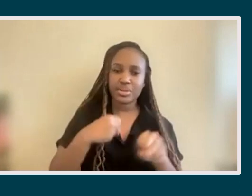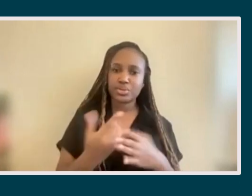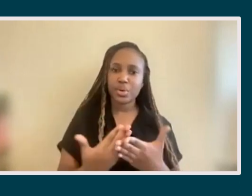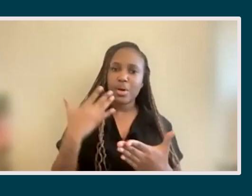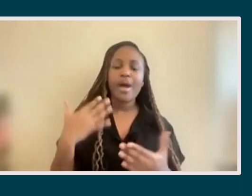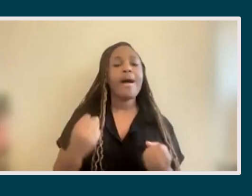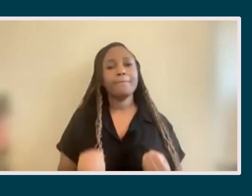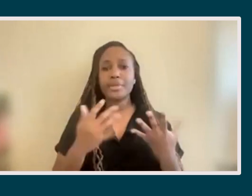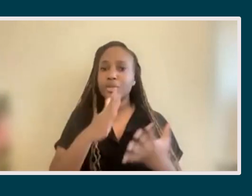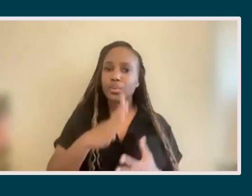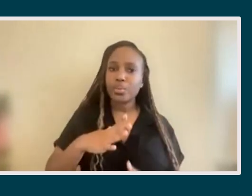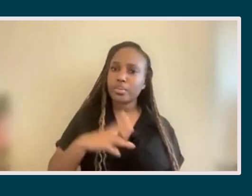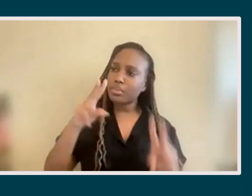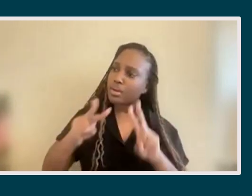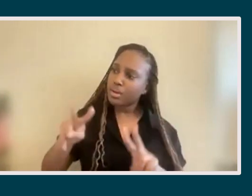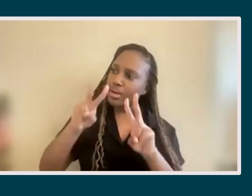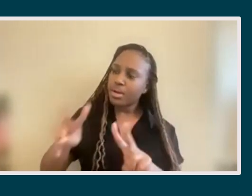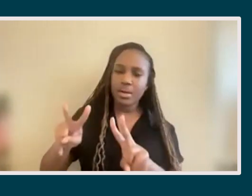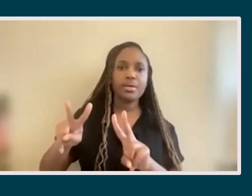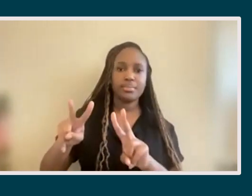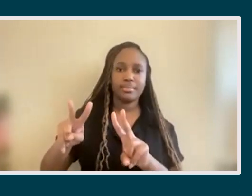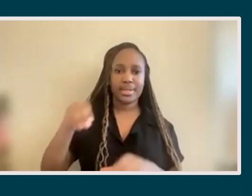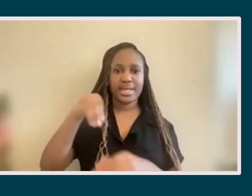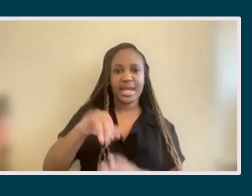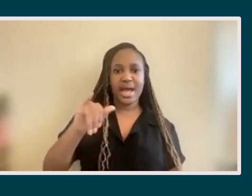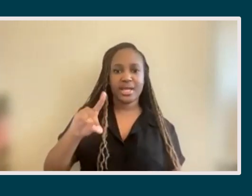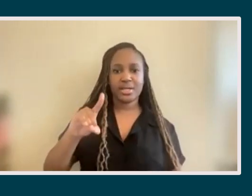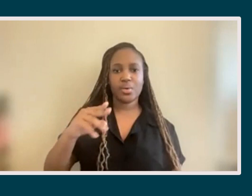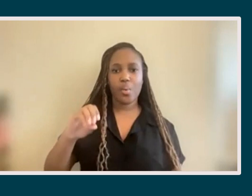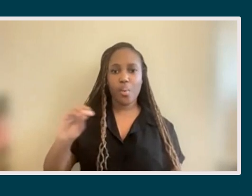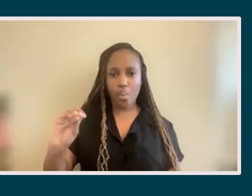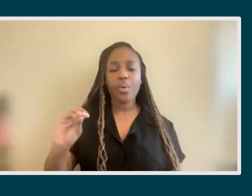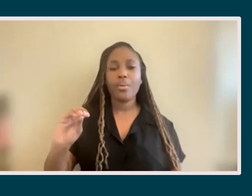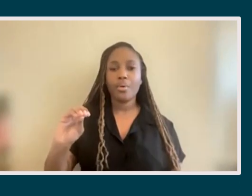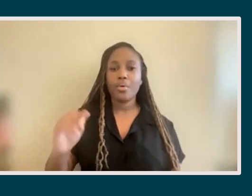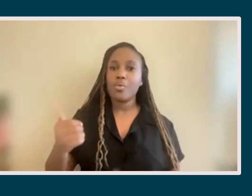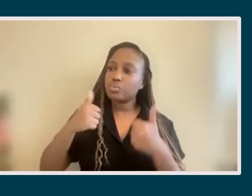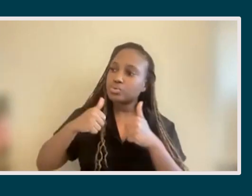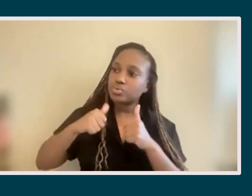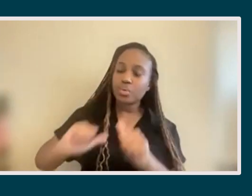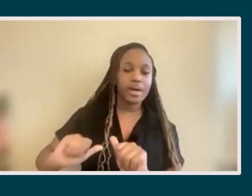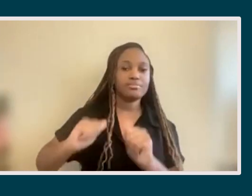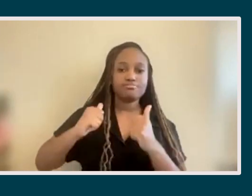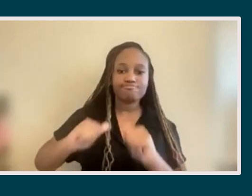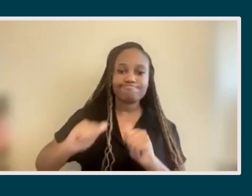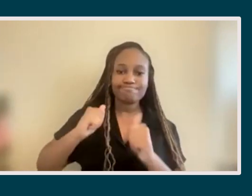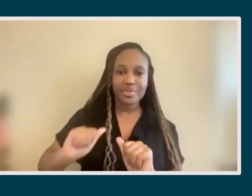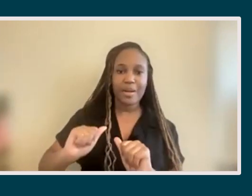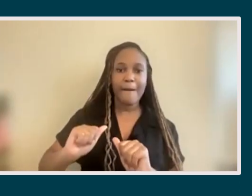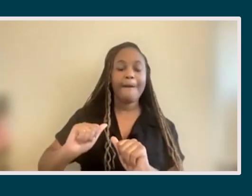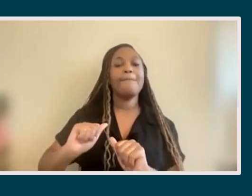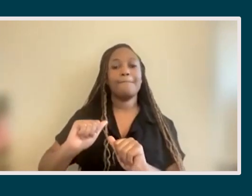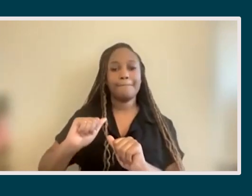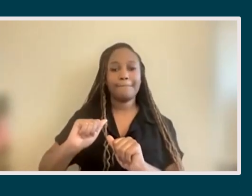looking at then who were around you in Idaho running to push policy forward? Has there been progress? Is it